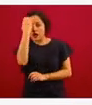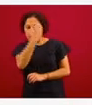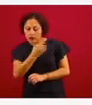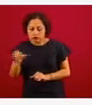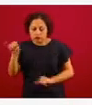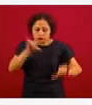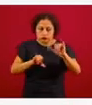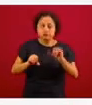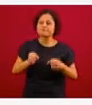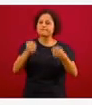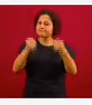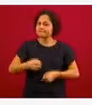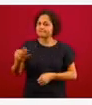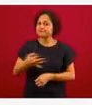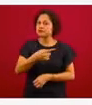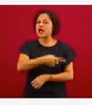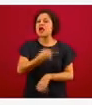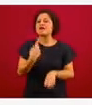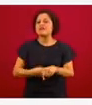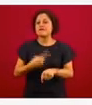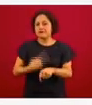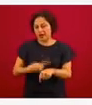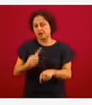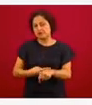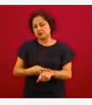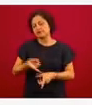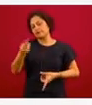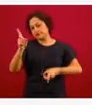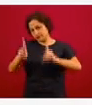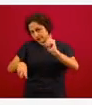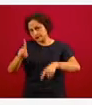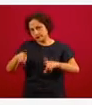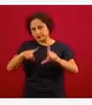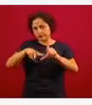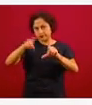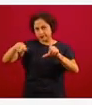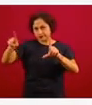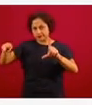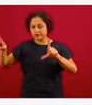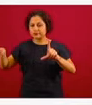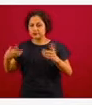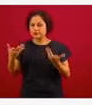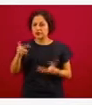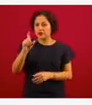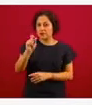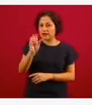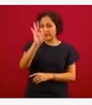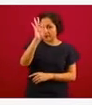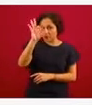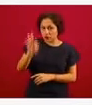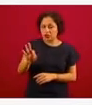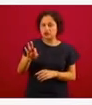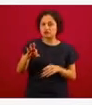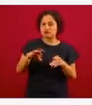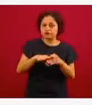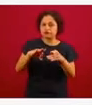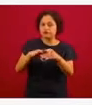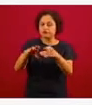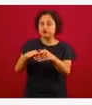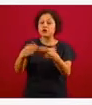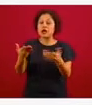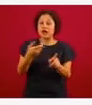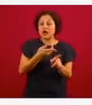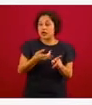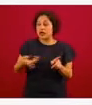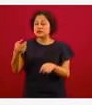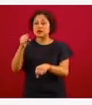positive results of COVID-19, meaning out of those people who are tested, which percentage test positive for